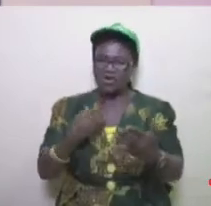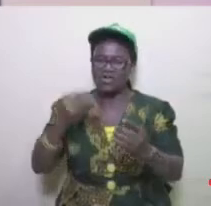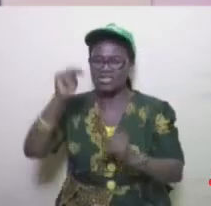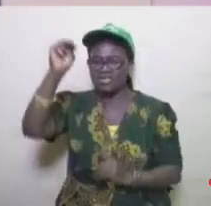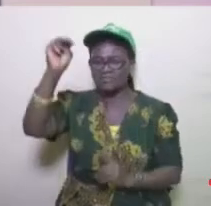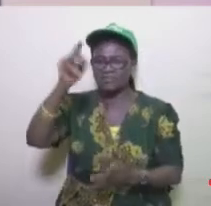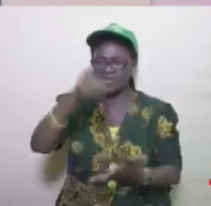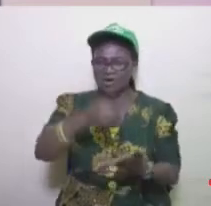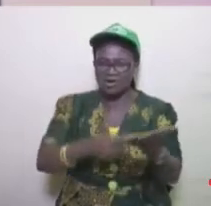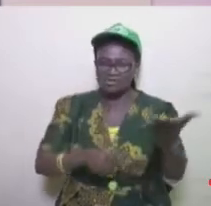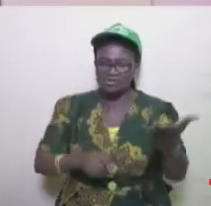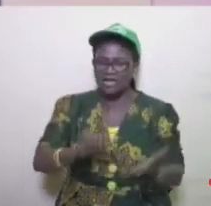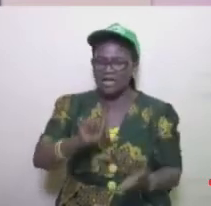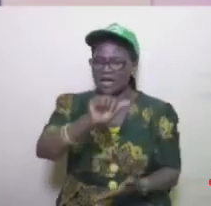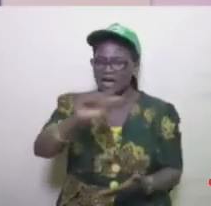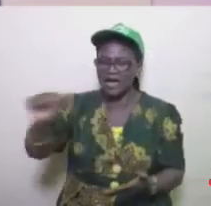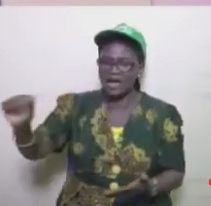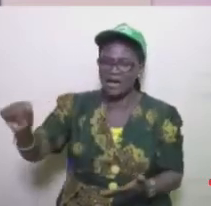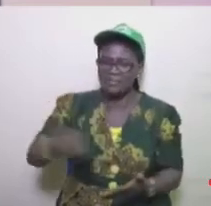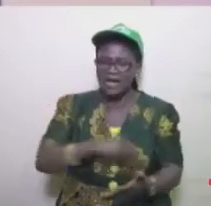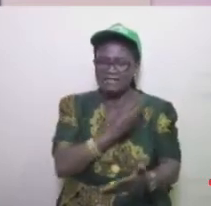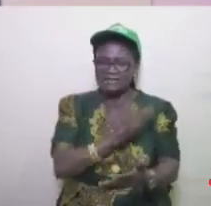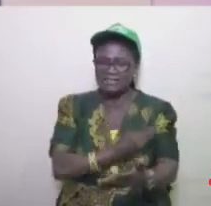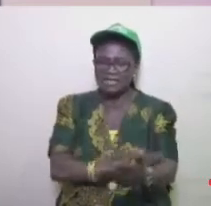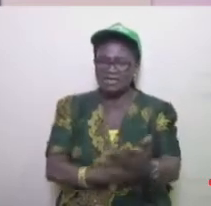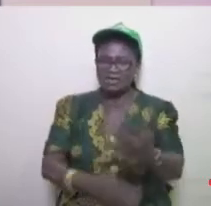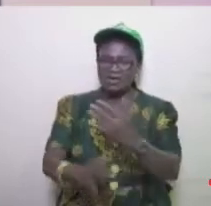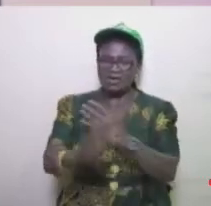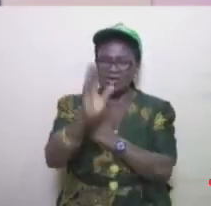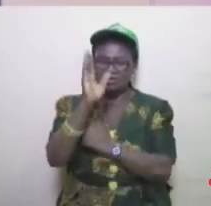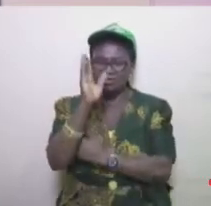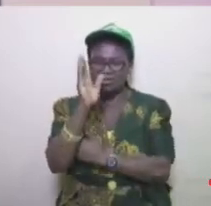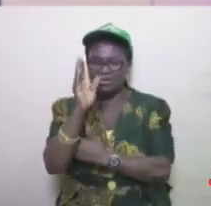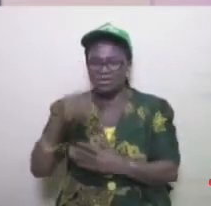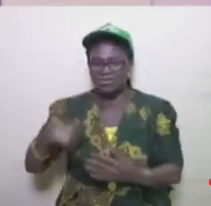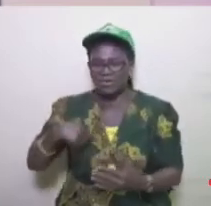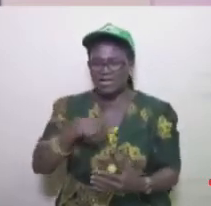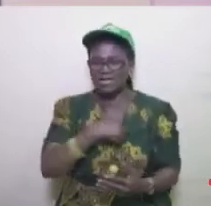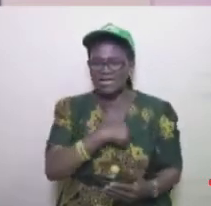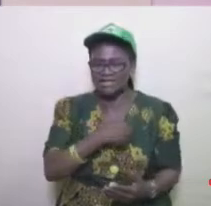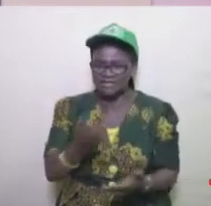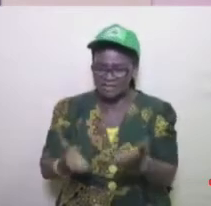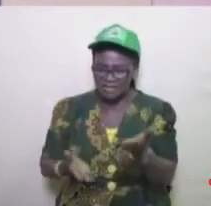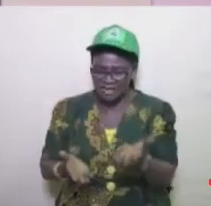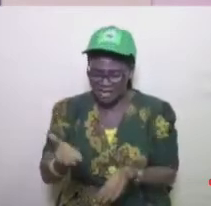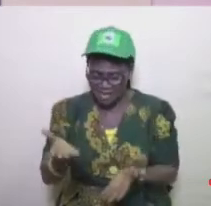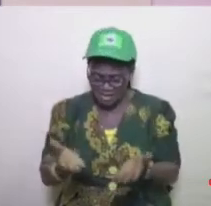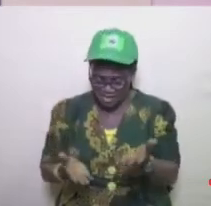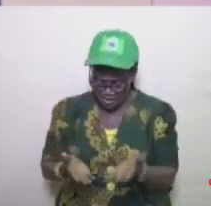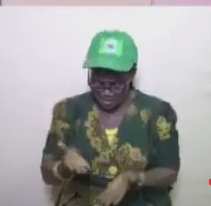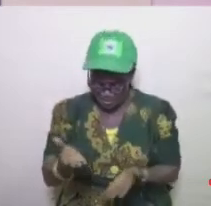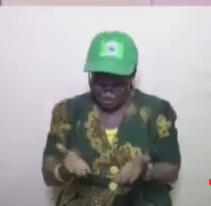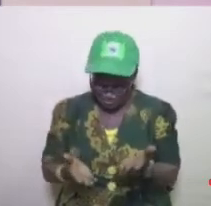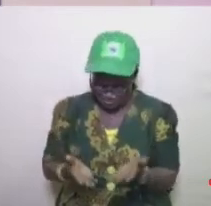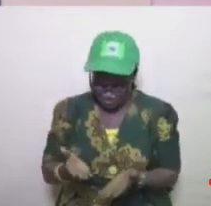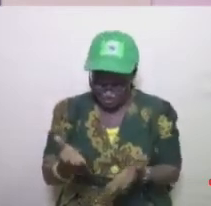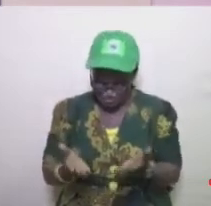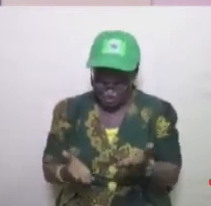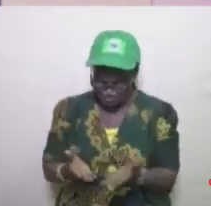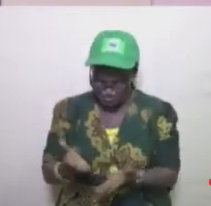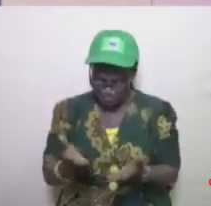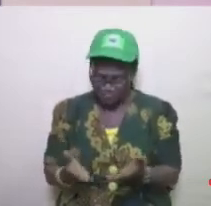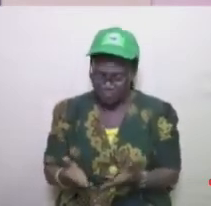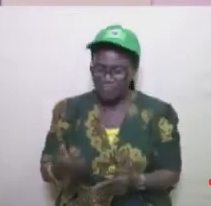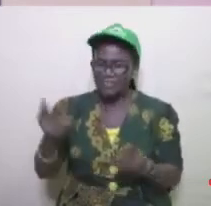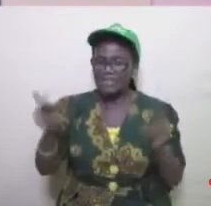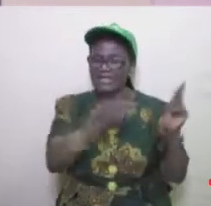him. What a mighty God we serve. The